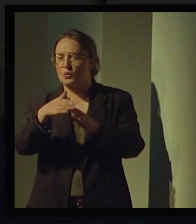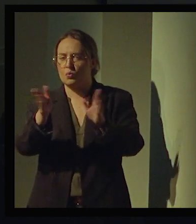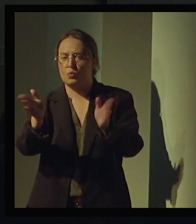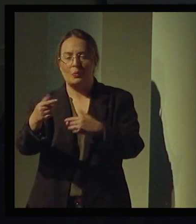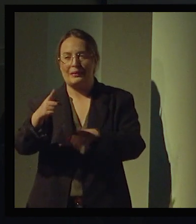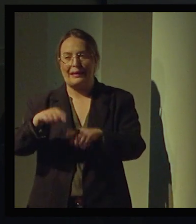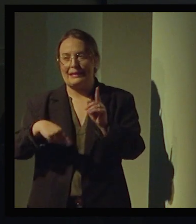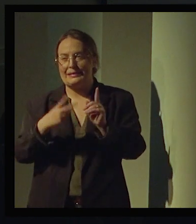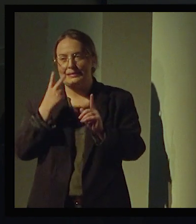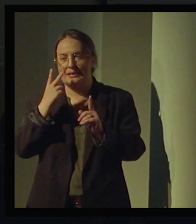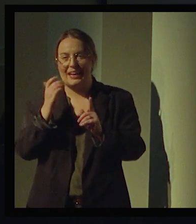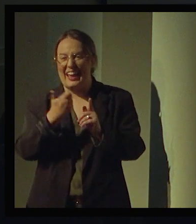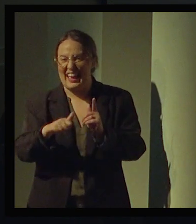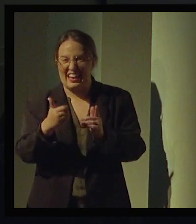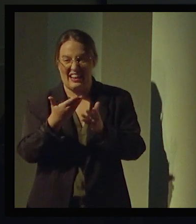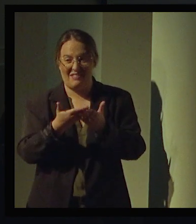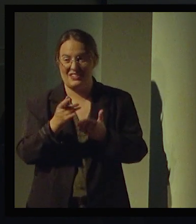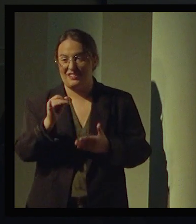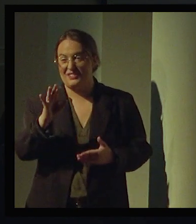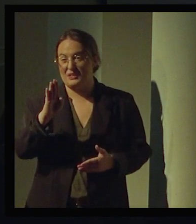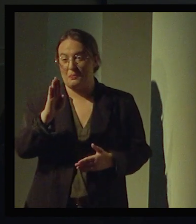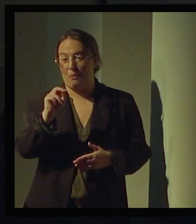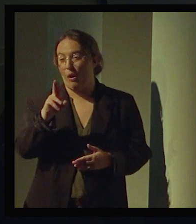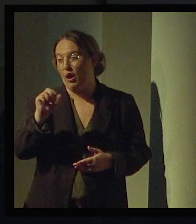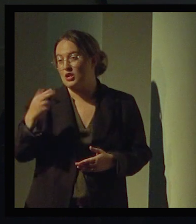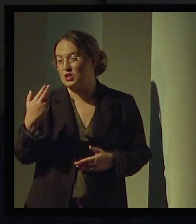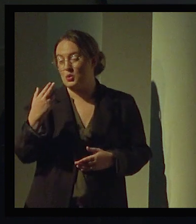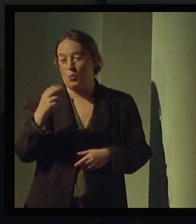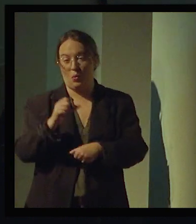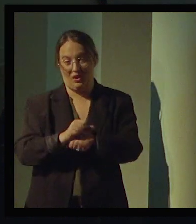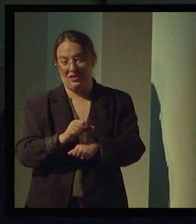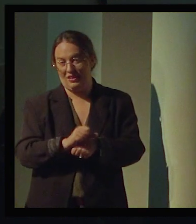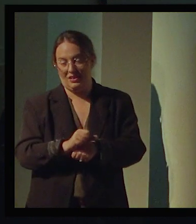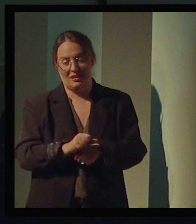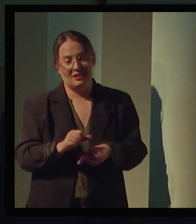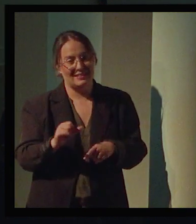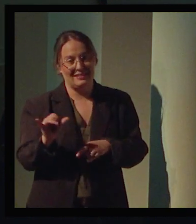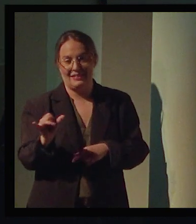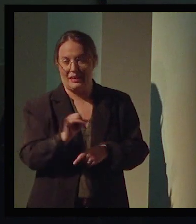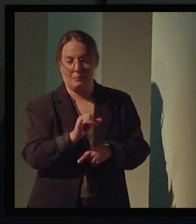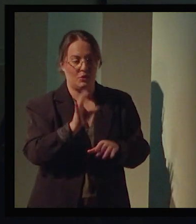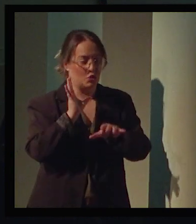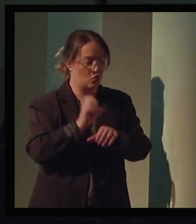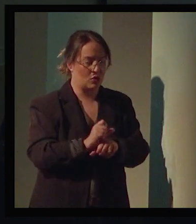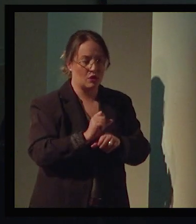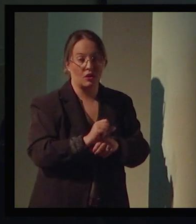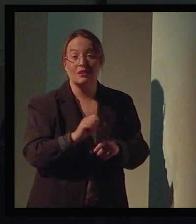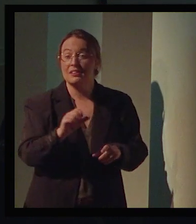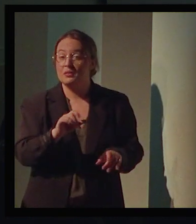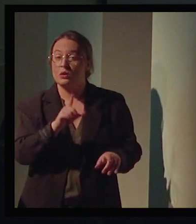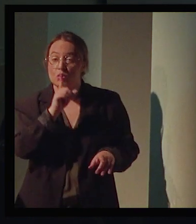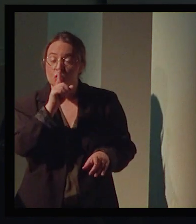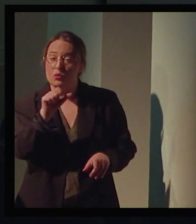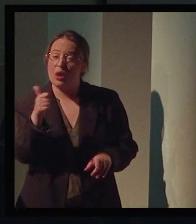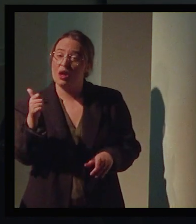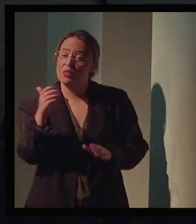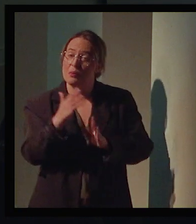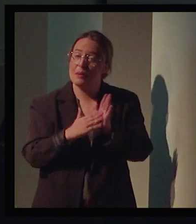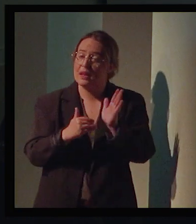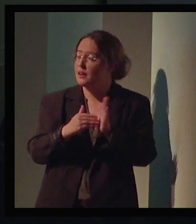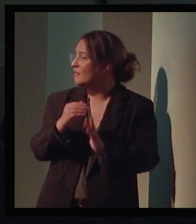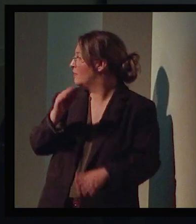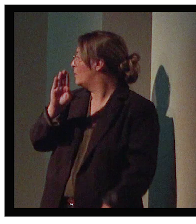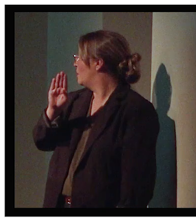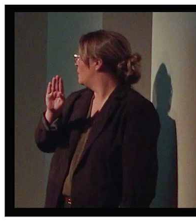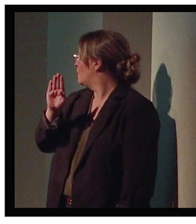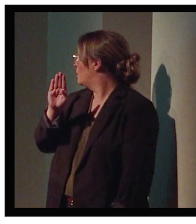his brushwork. And this is the same is true of paintings by Bouguereau, who, like Gérôme, was